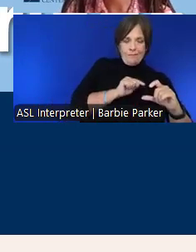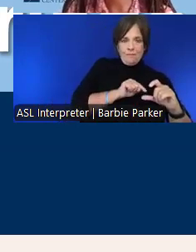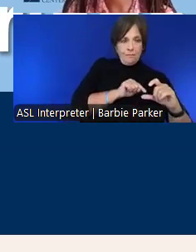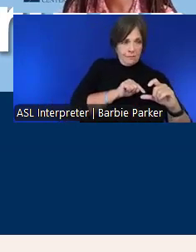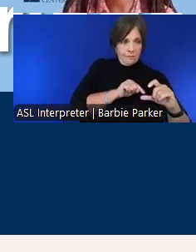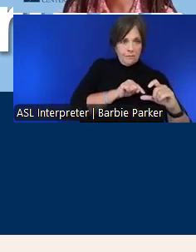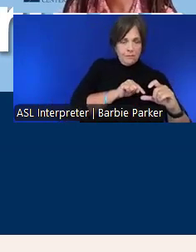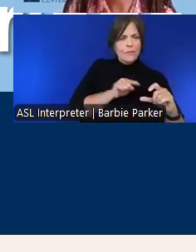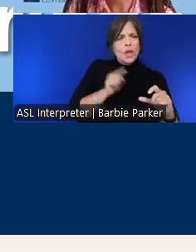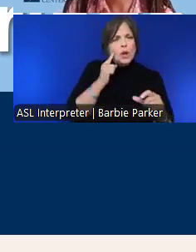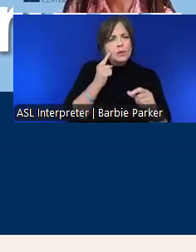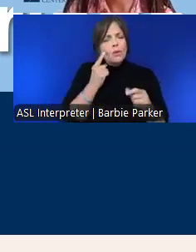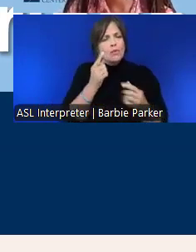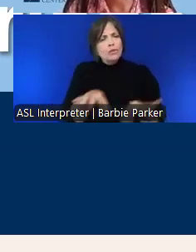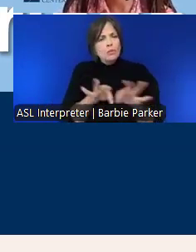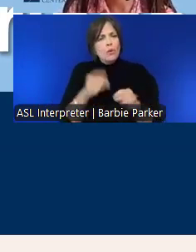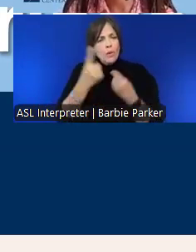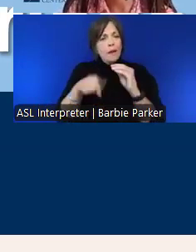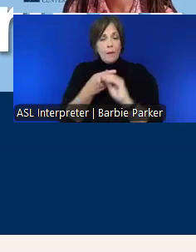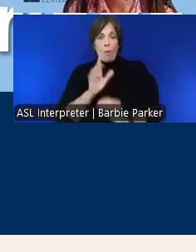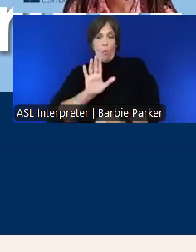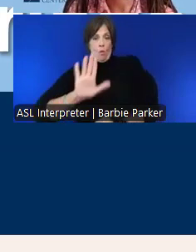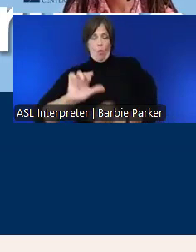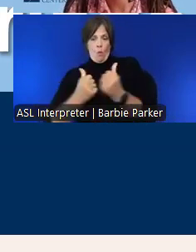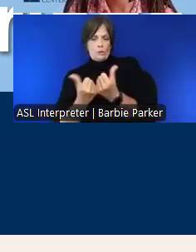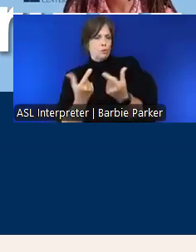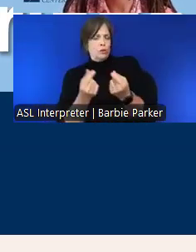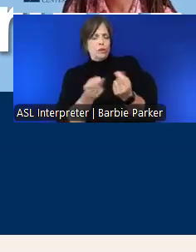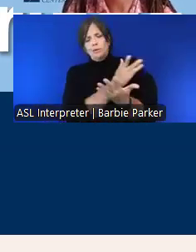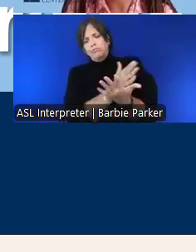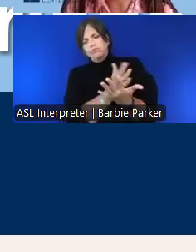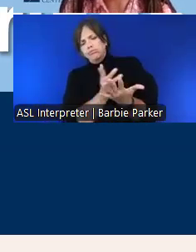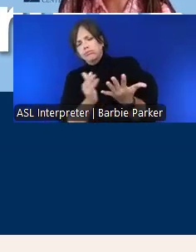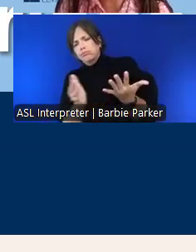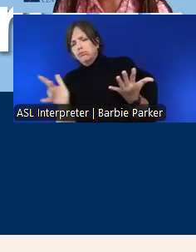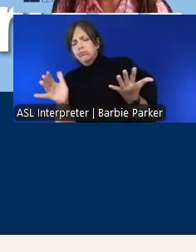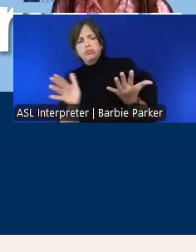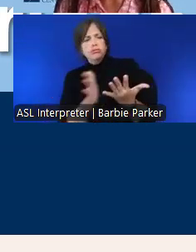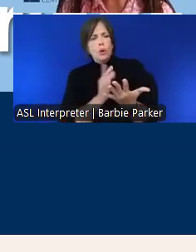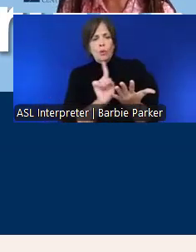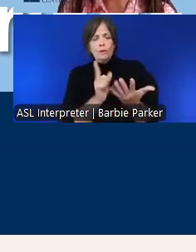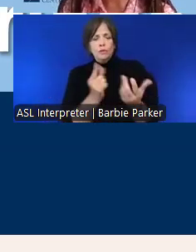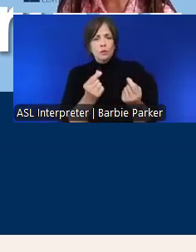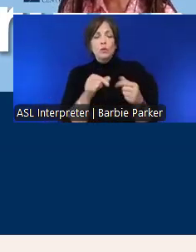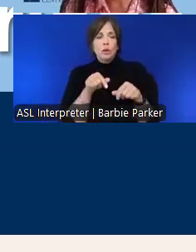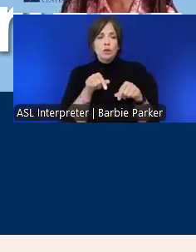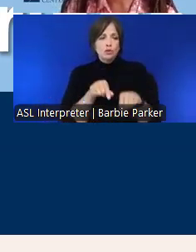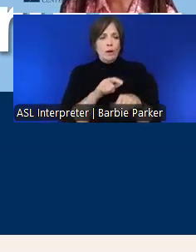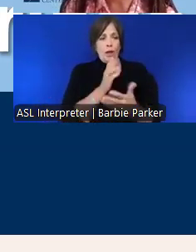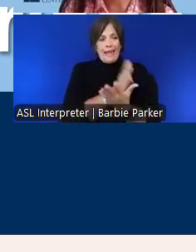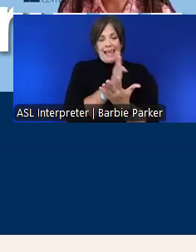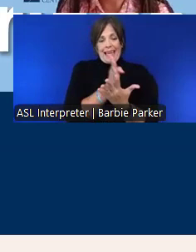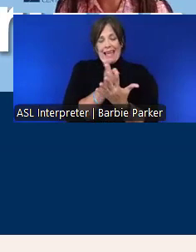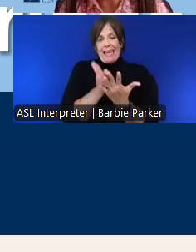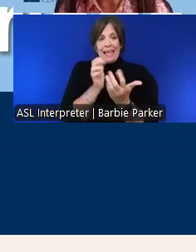at all stages of this continuum to provide support to a potential victim? Are there other